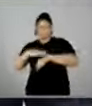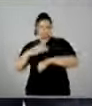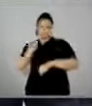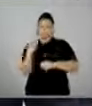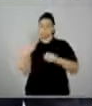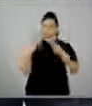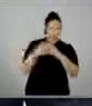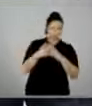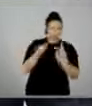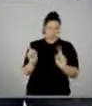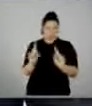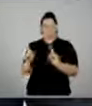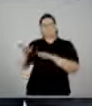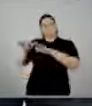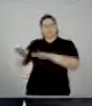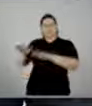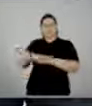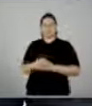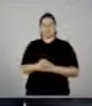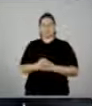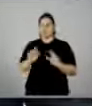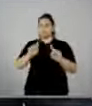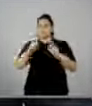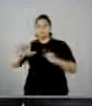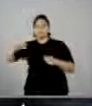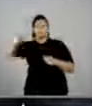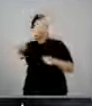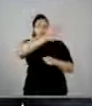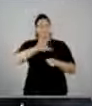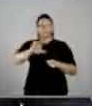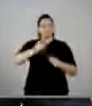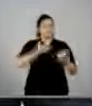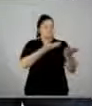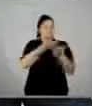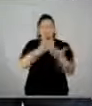work with states on these issues as they wish to pursue them, also seeking to get as many